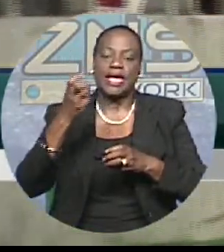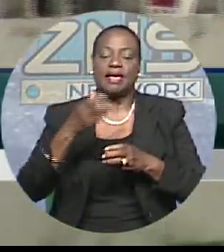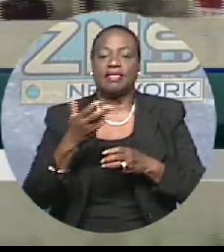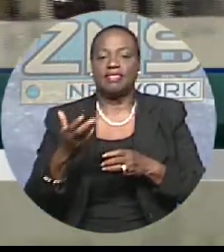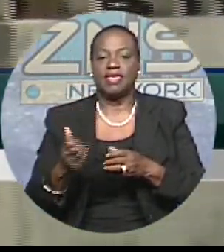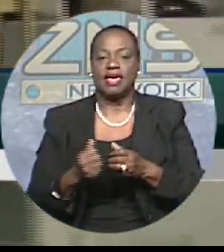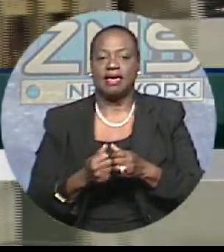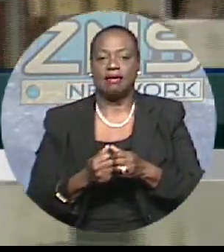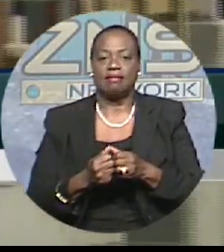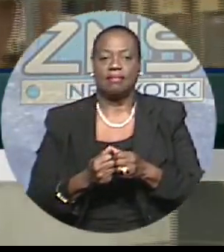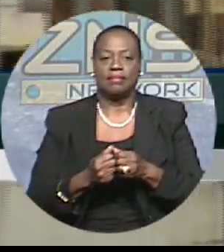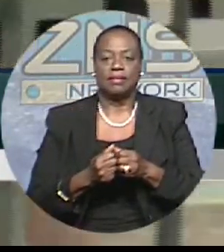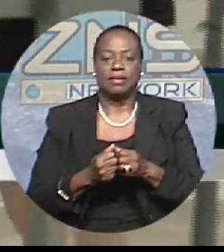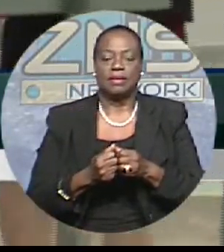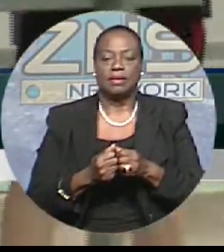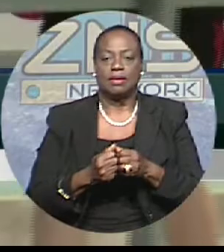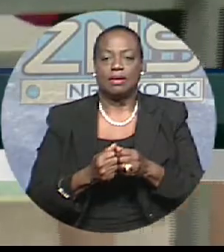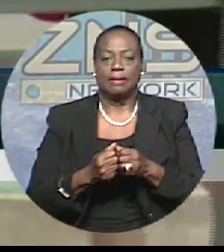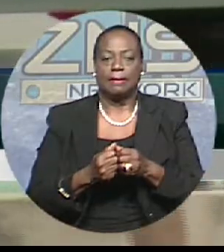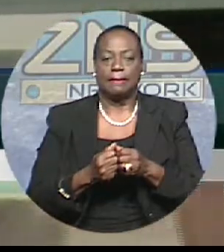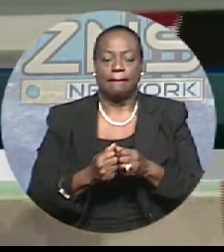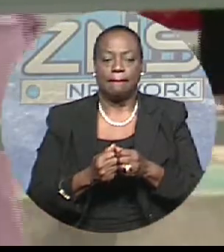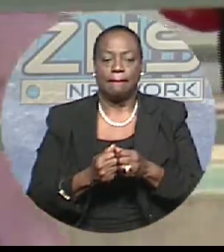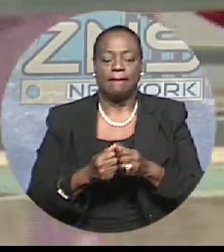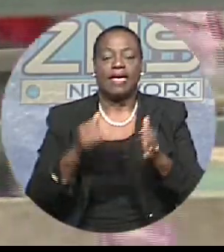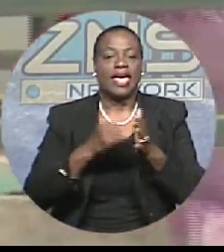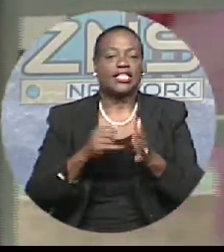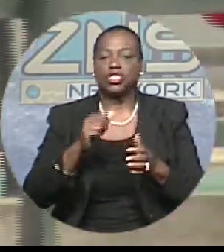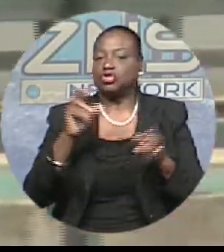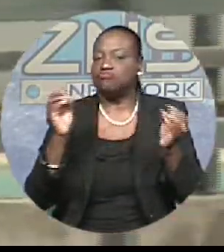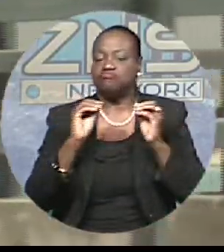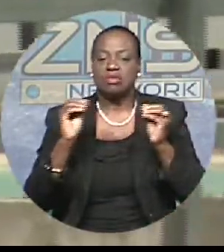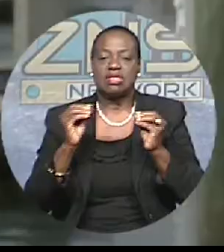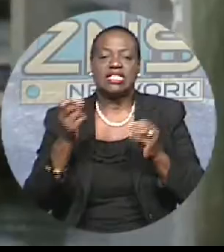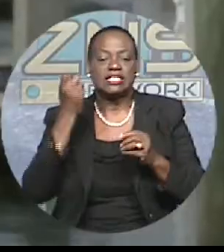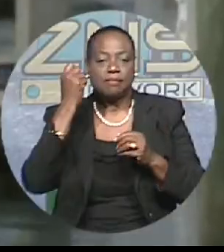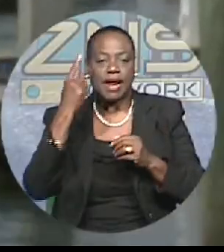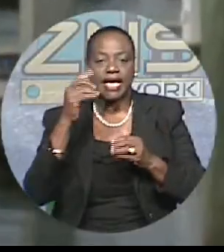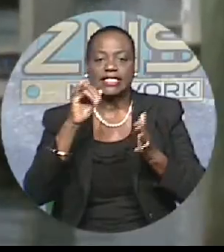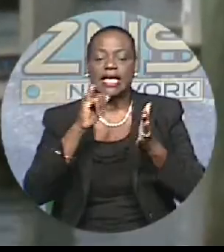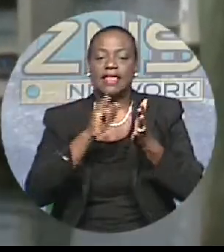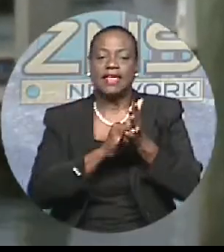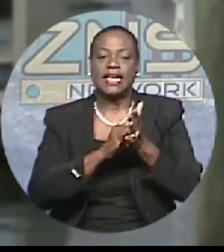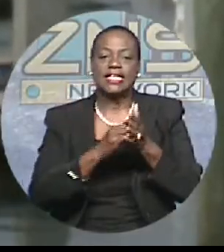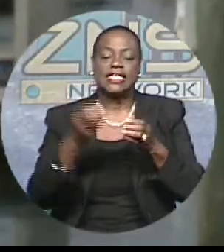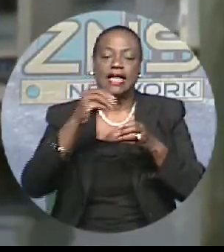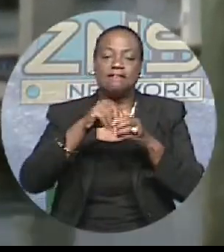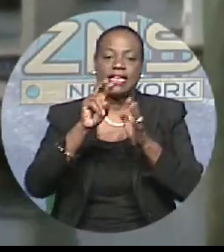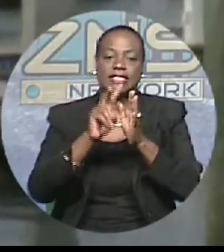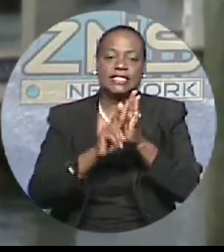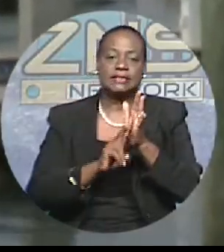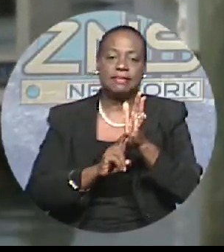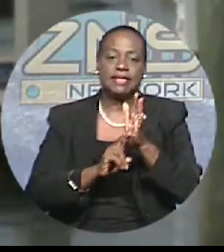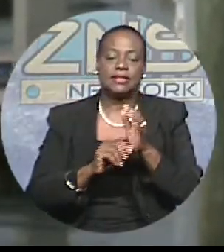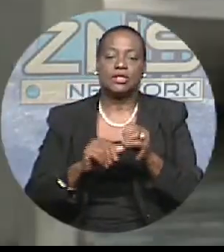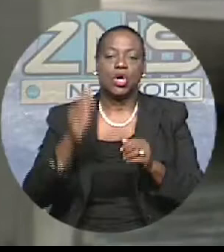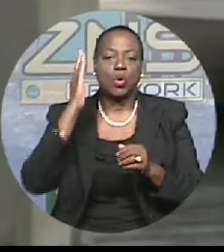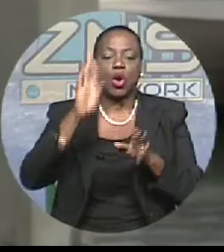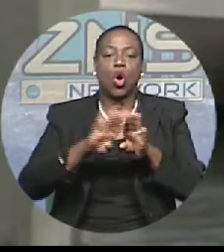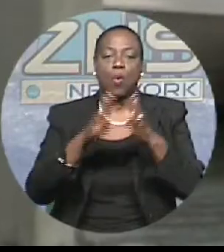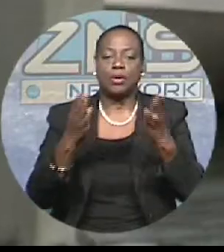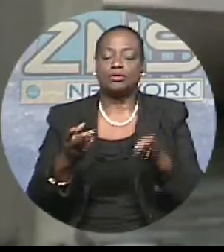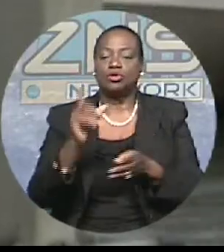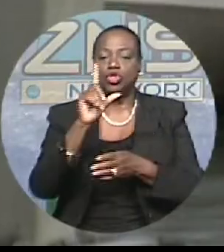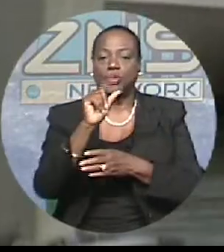the jewel of the Caribbean that has a total package. It's no surprise he's expanding his investment with a soon-to-open in early